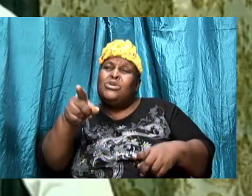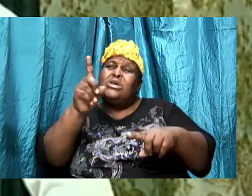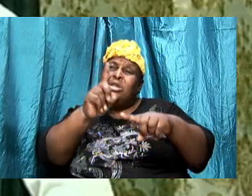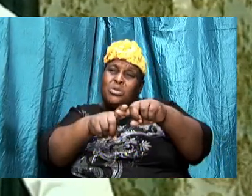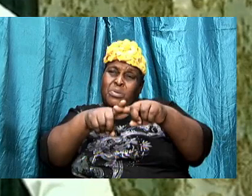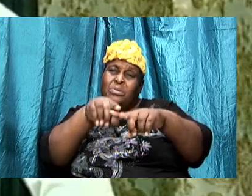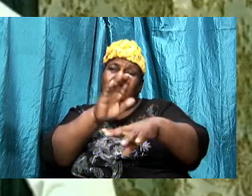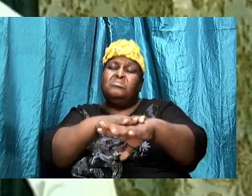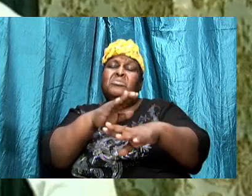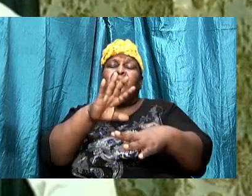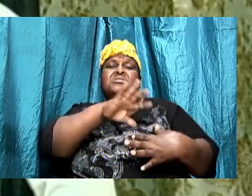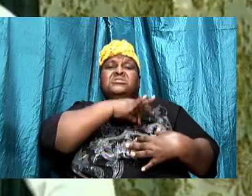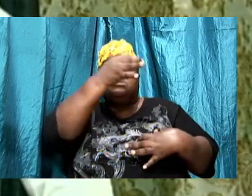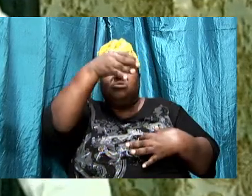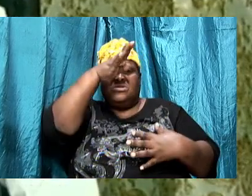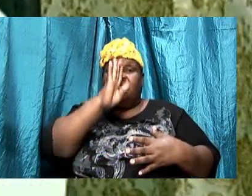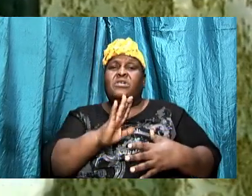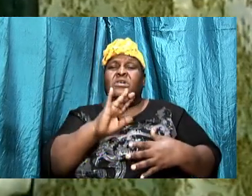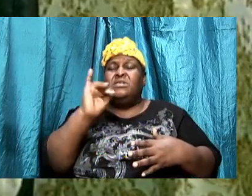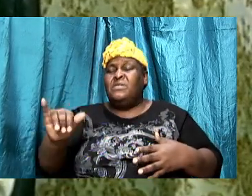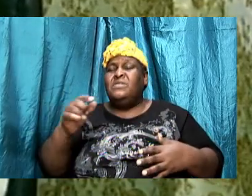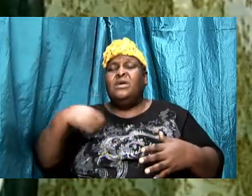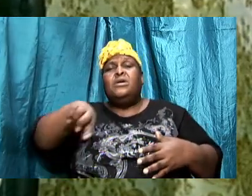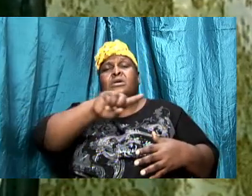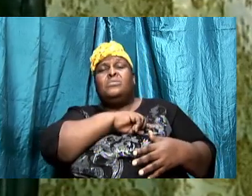of God that we will have